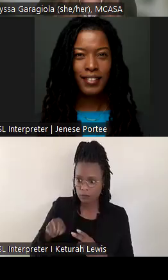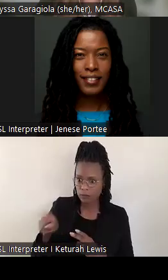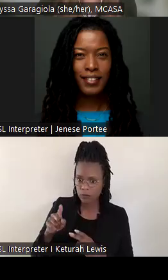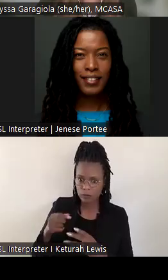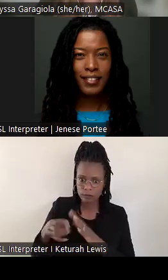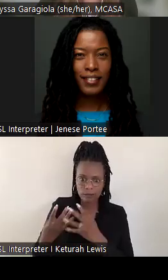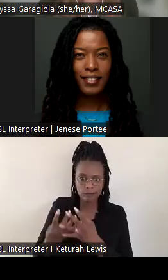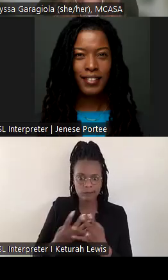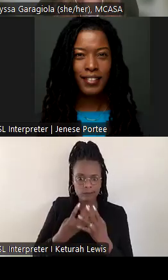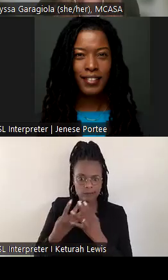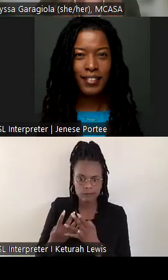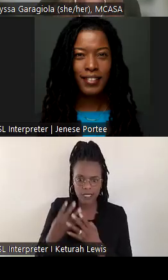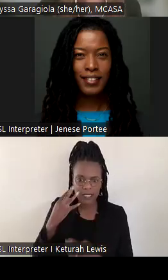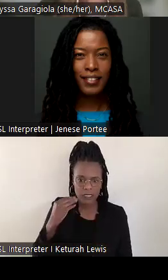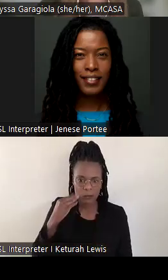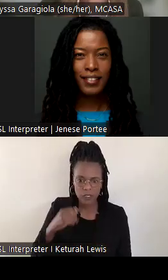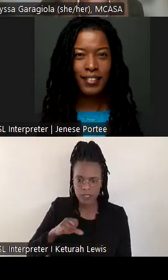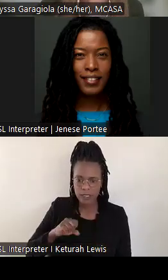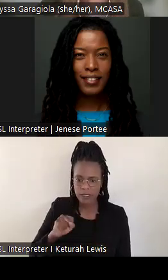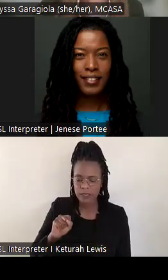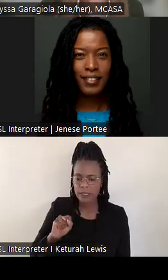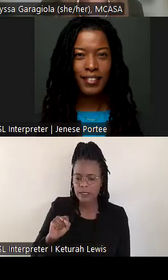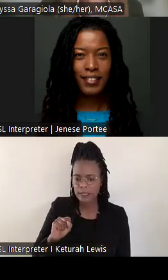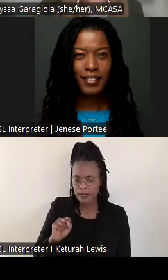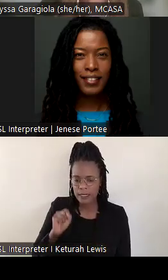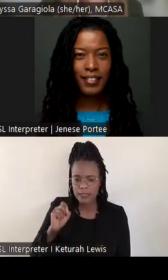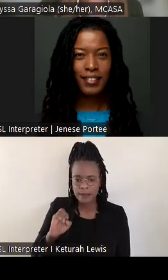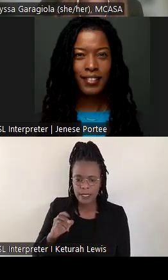sexual violence in prisons in the US. One second.